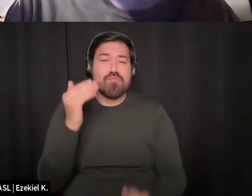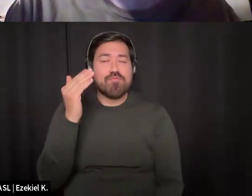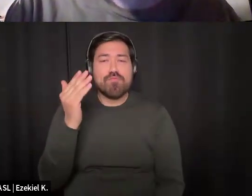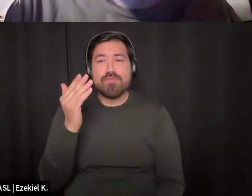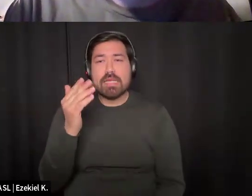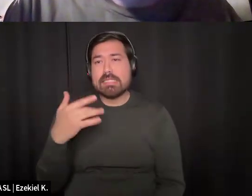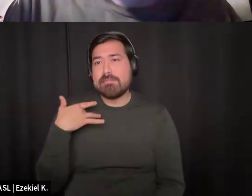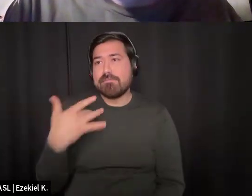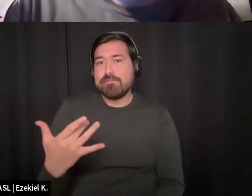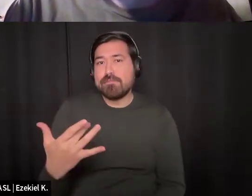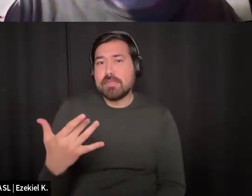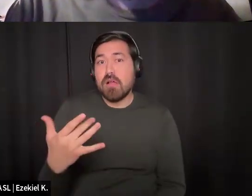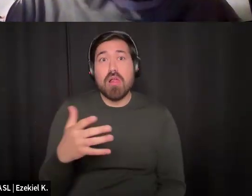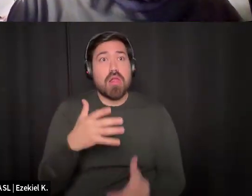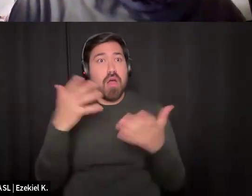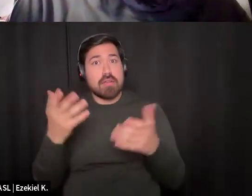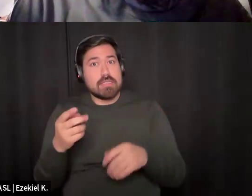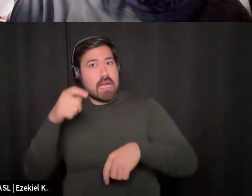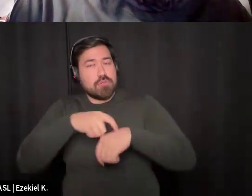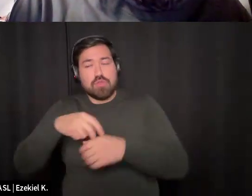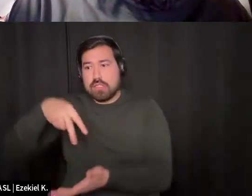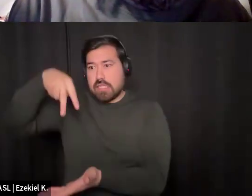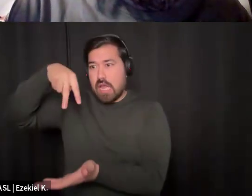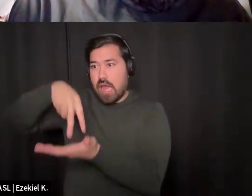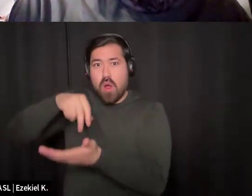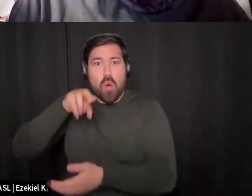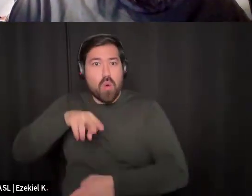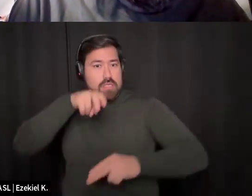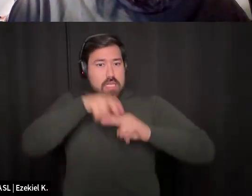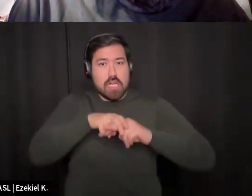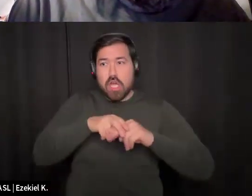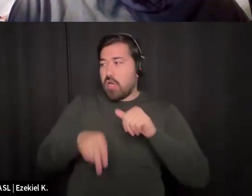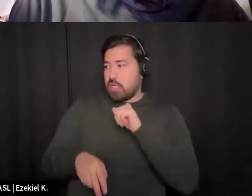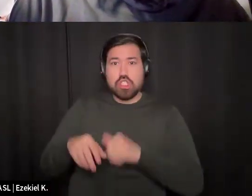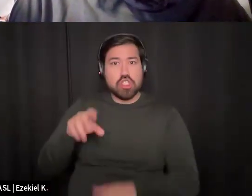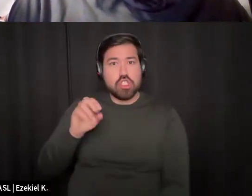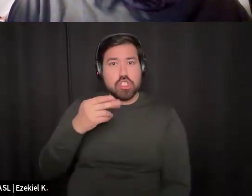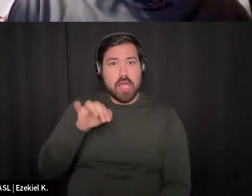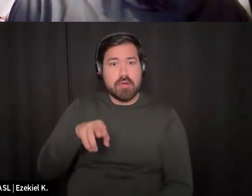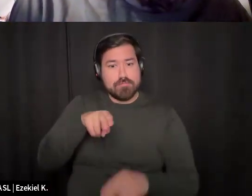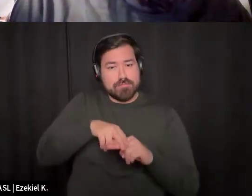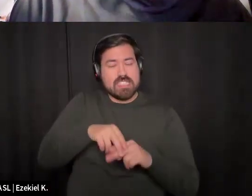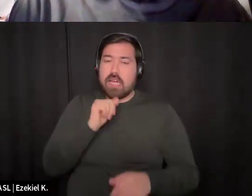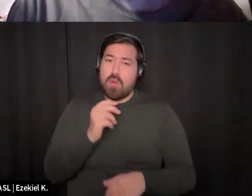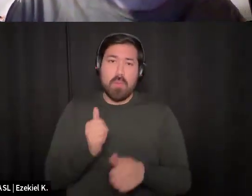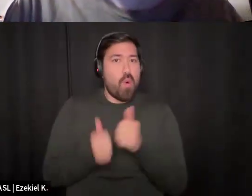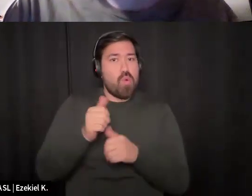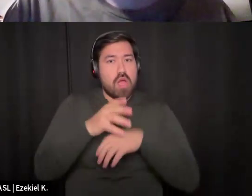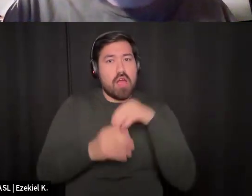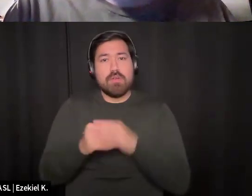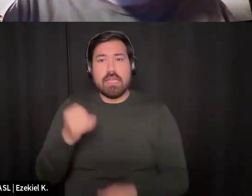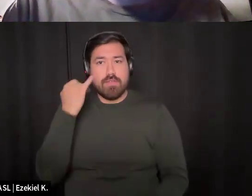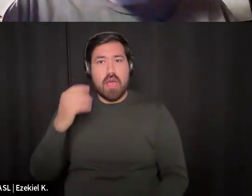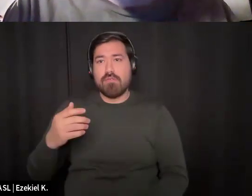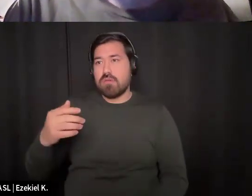typical, like, a lot of the time we're either standing up or like sitting in a chair, which is not necessarily the most comfortable when you have chronic pain